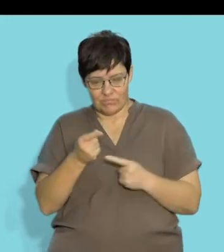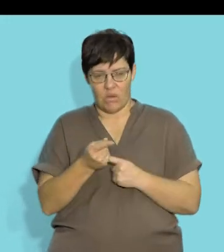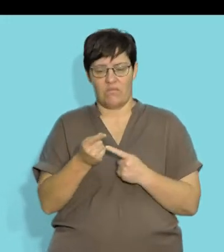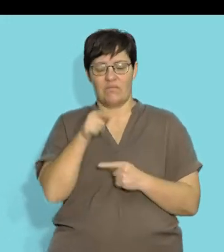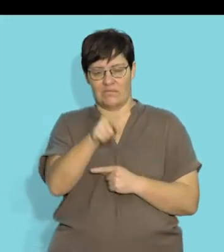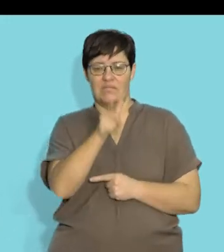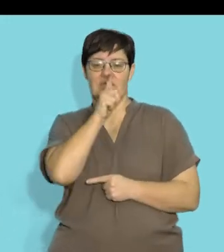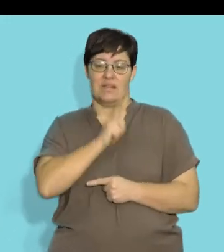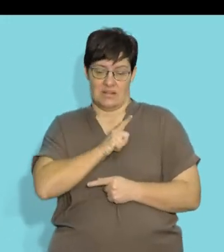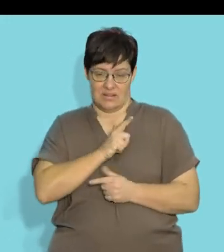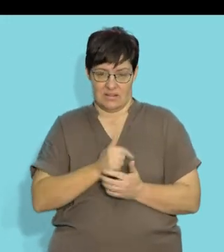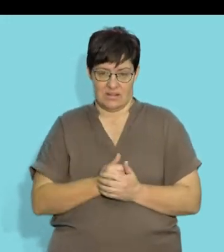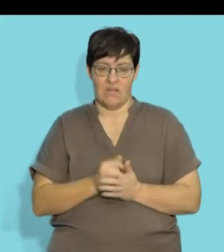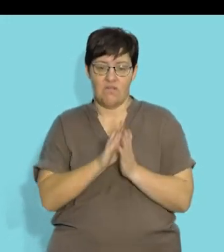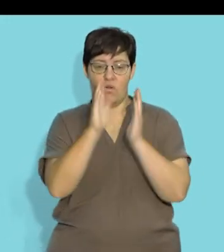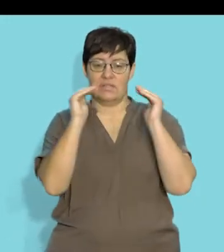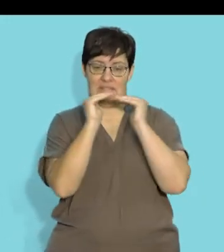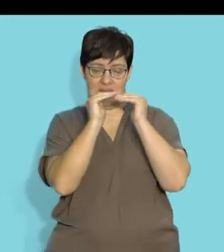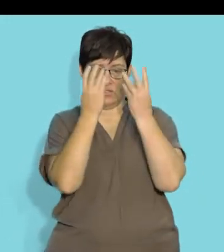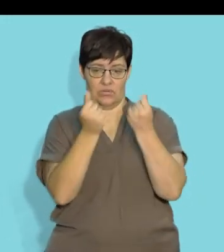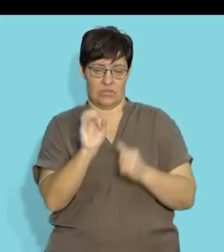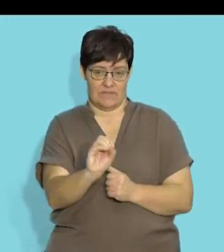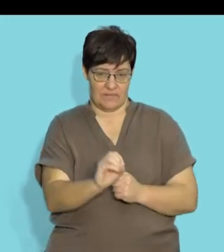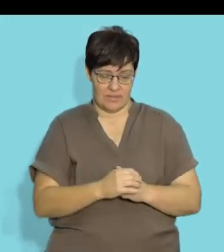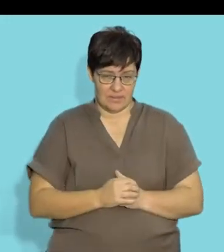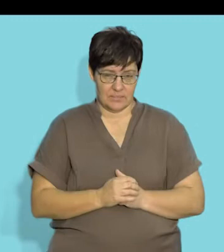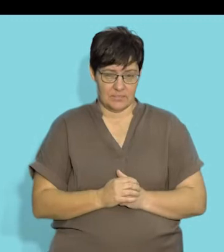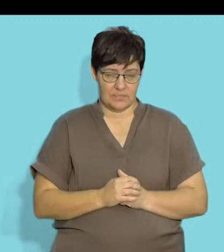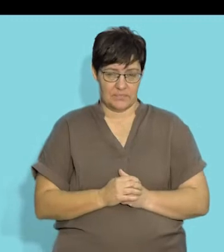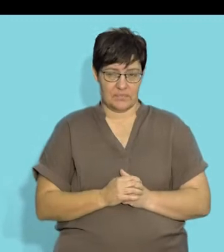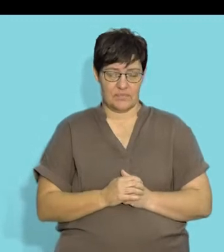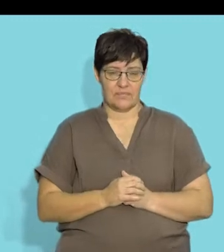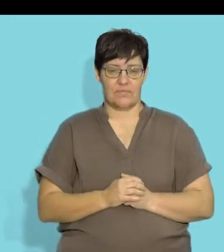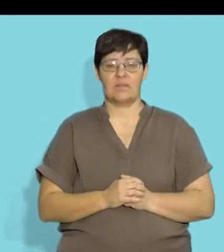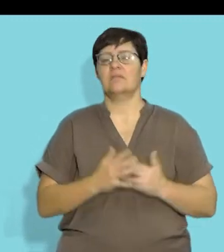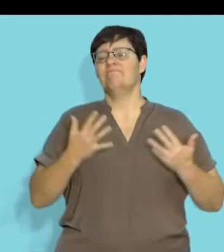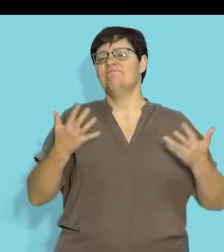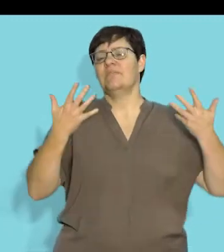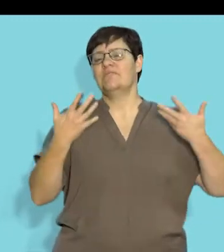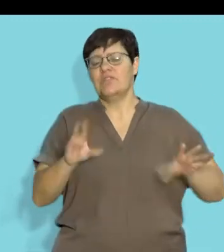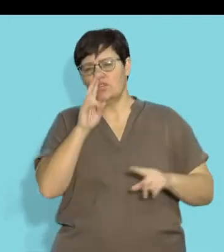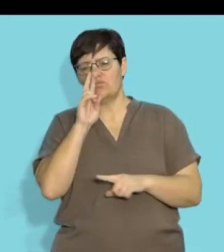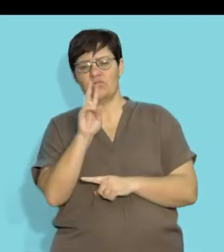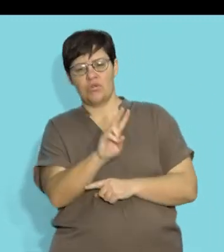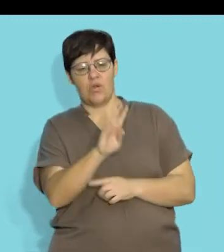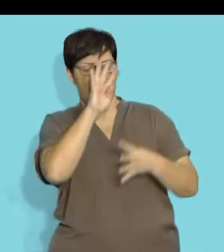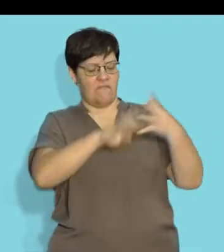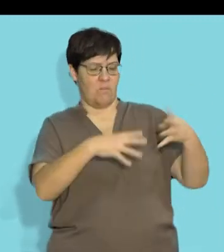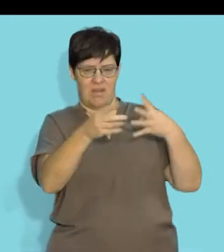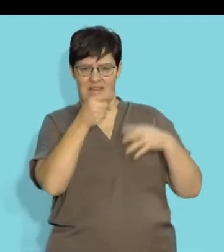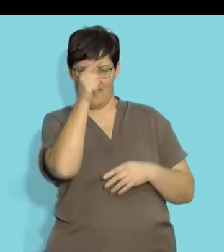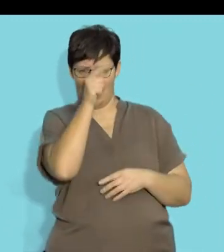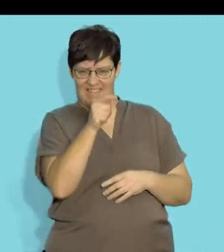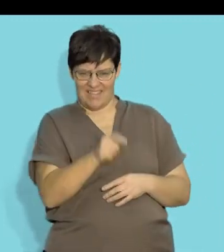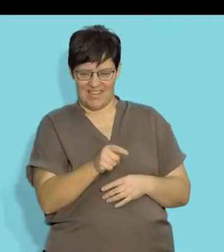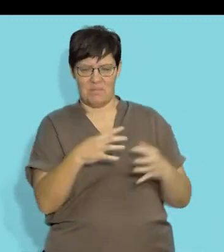solution tells us in as far as the standard solution, right? So we've already looked at these formulae and how